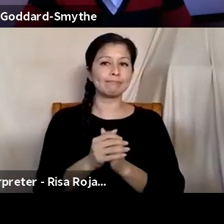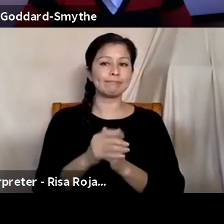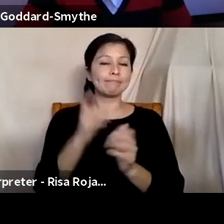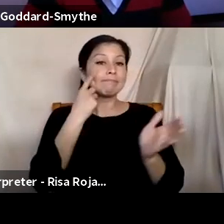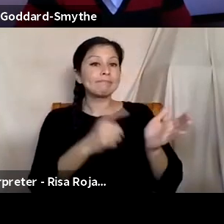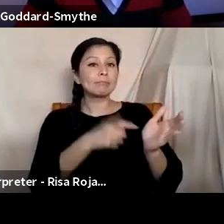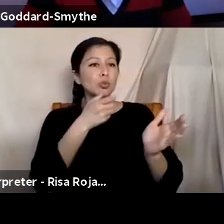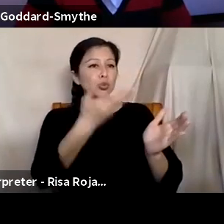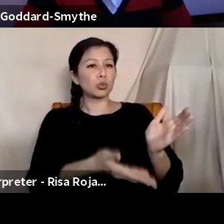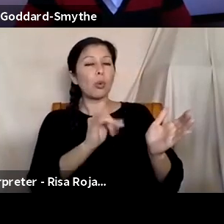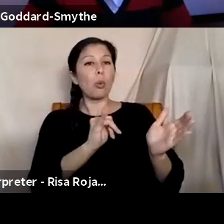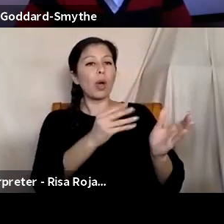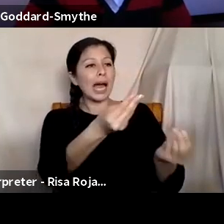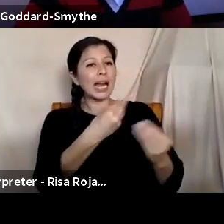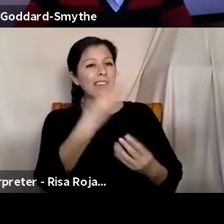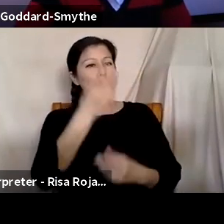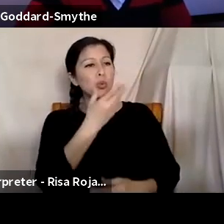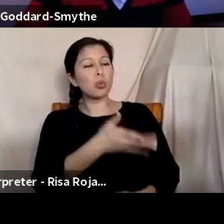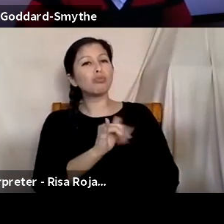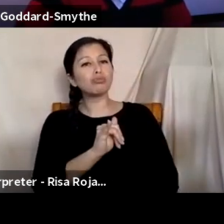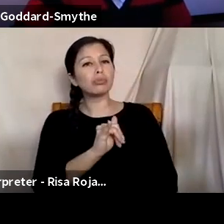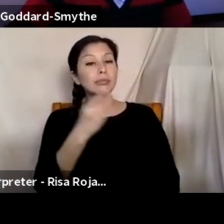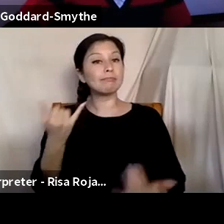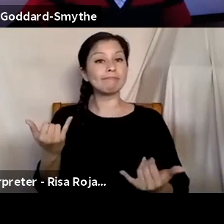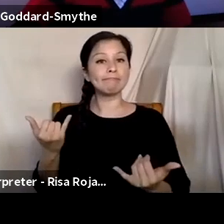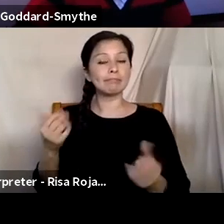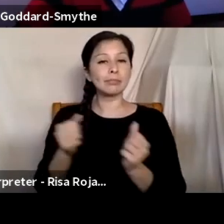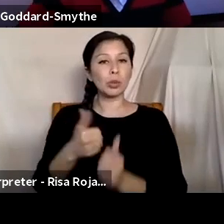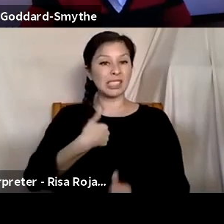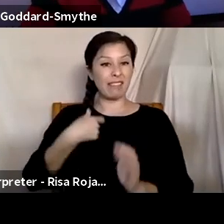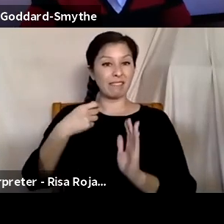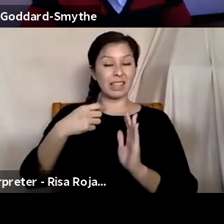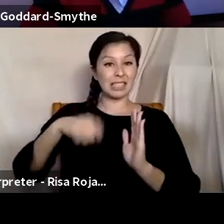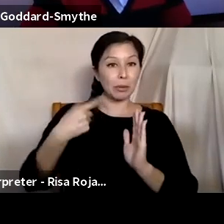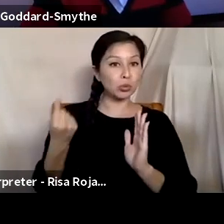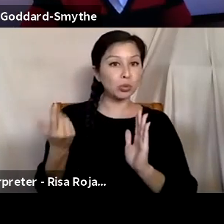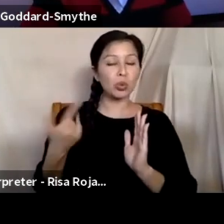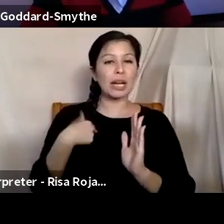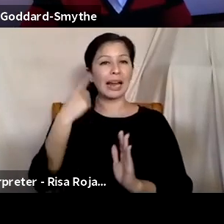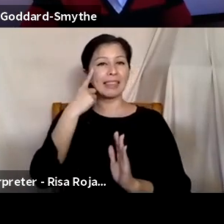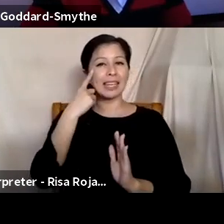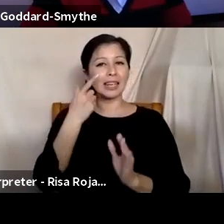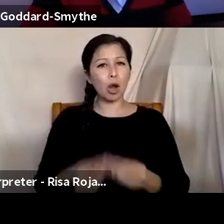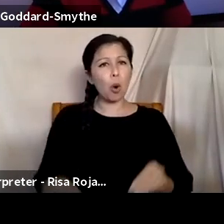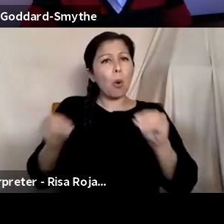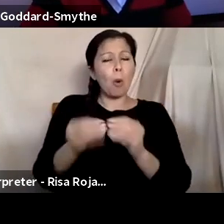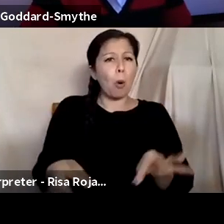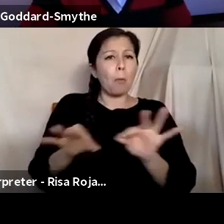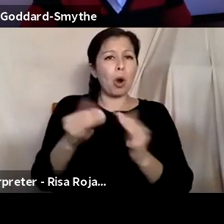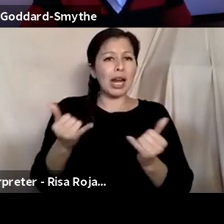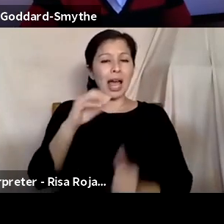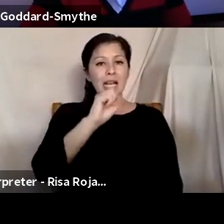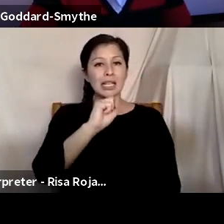acknowledge who you were and maybe give us a little bit of information. And now with self-taping, I think it's even more important in the